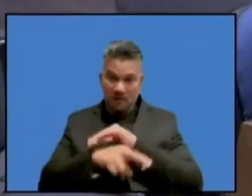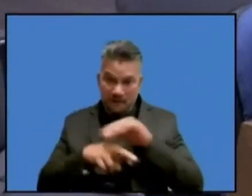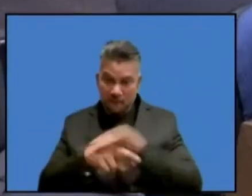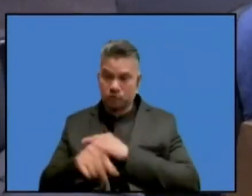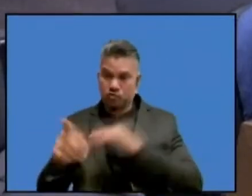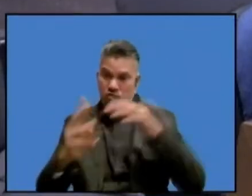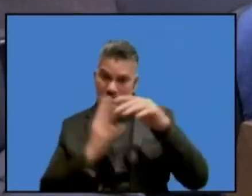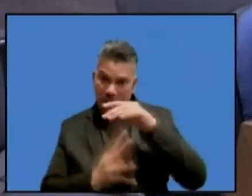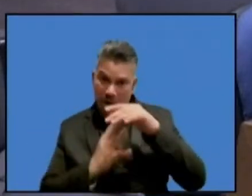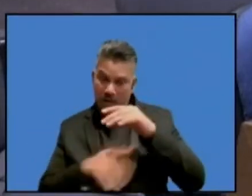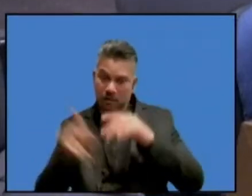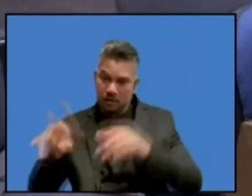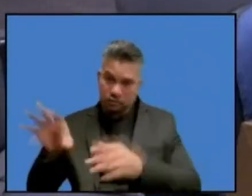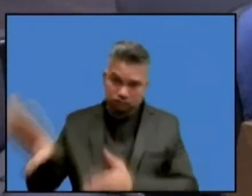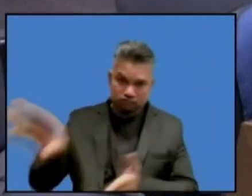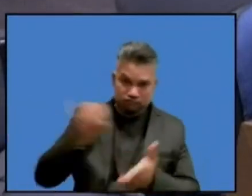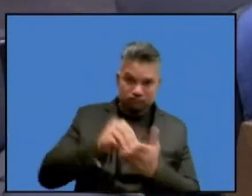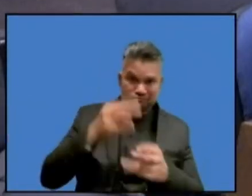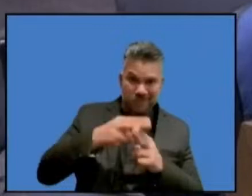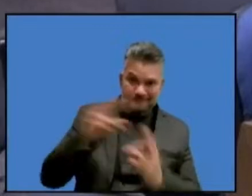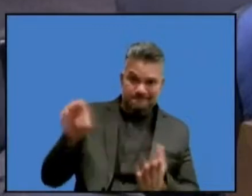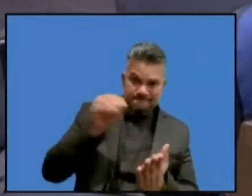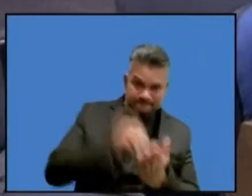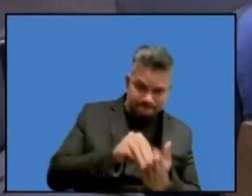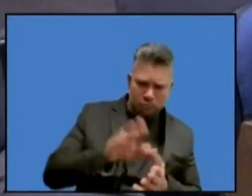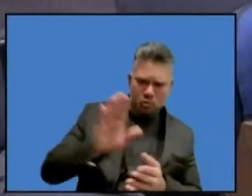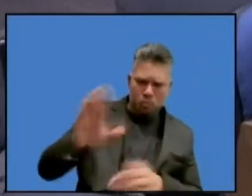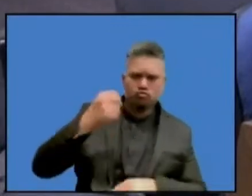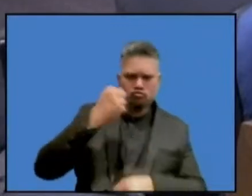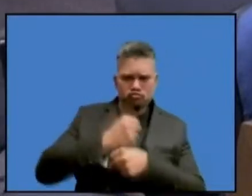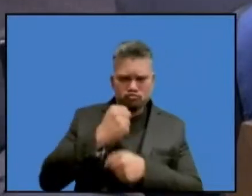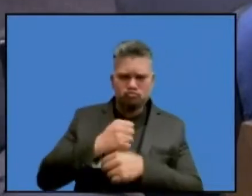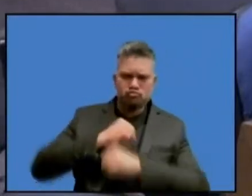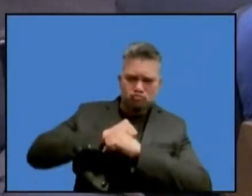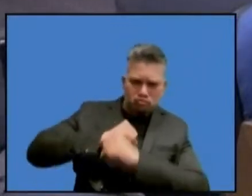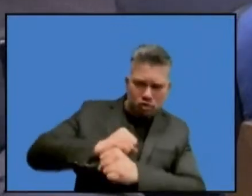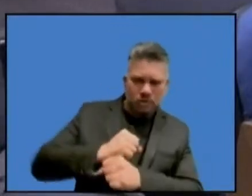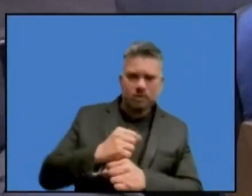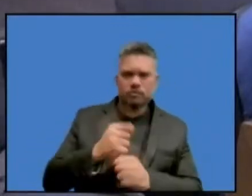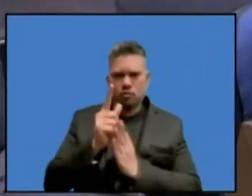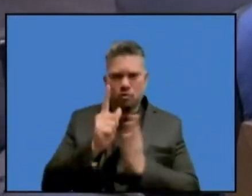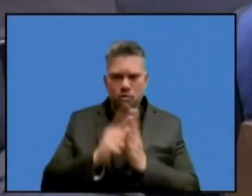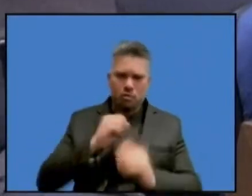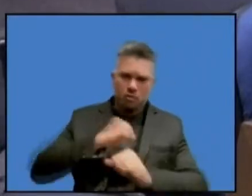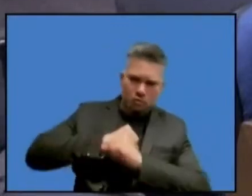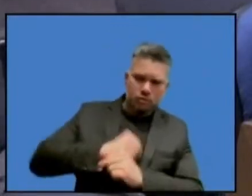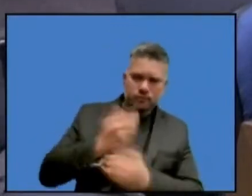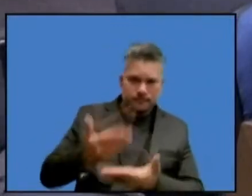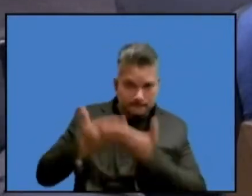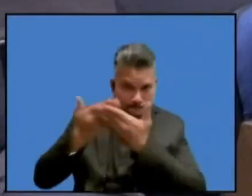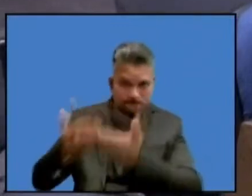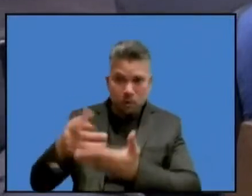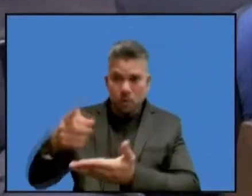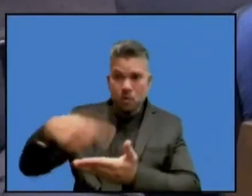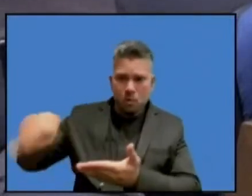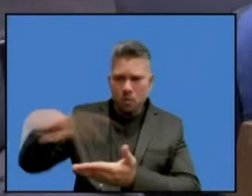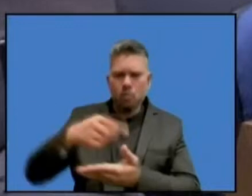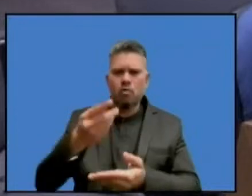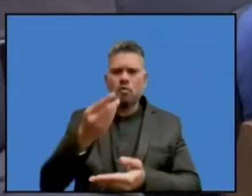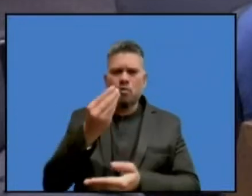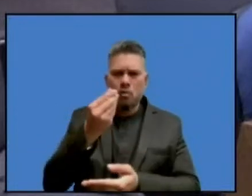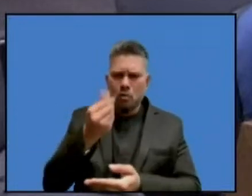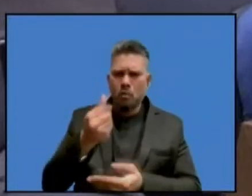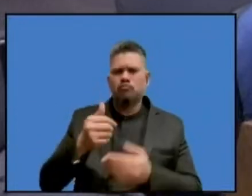and extending labor protections and fair compensation, the economic contributions of irregular migrants would be significantly